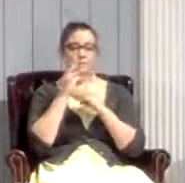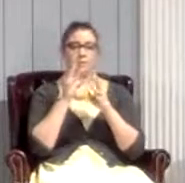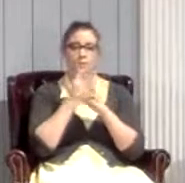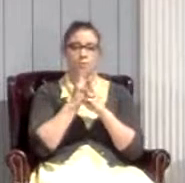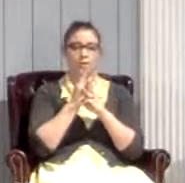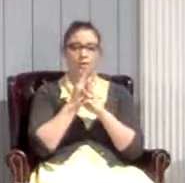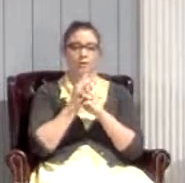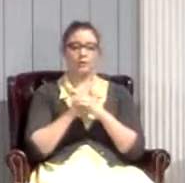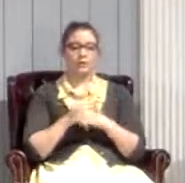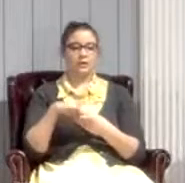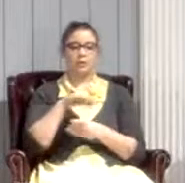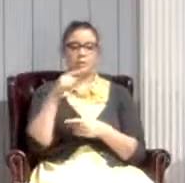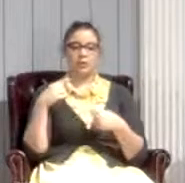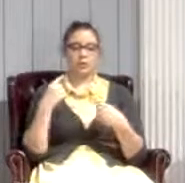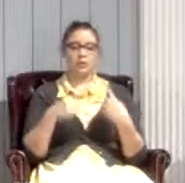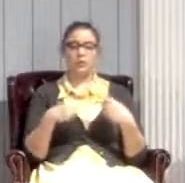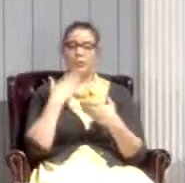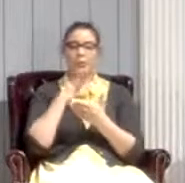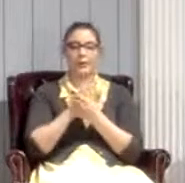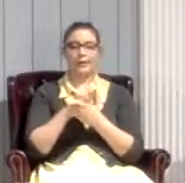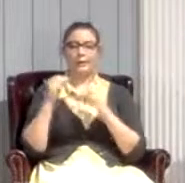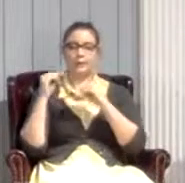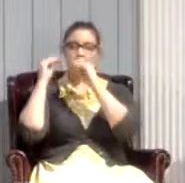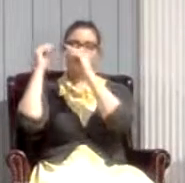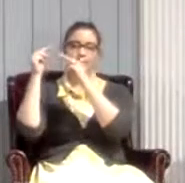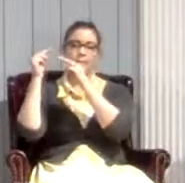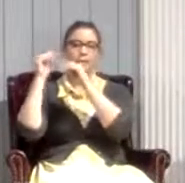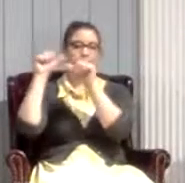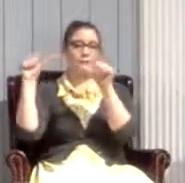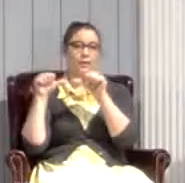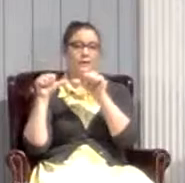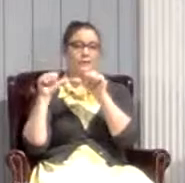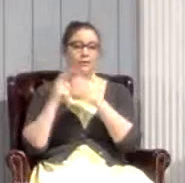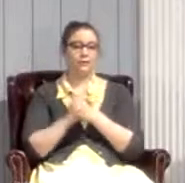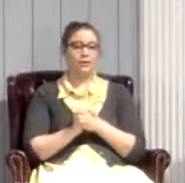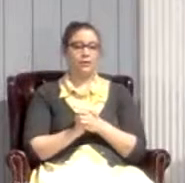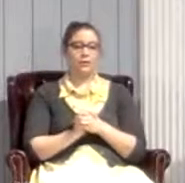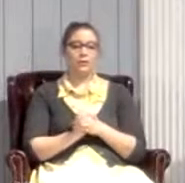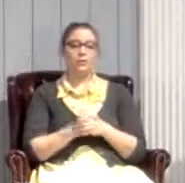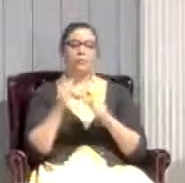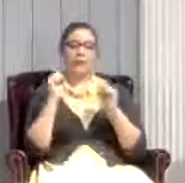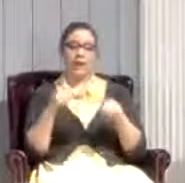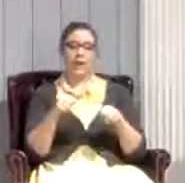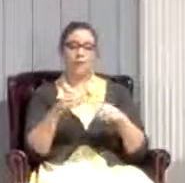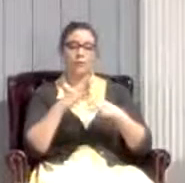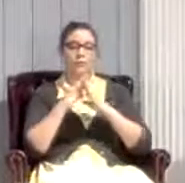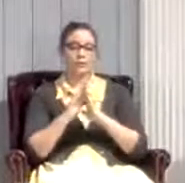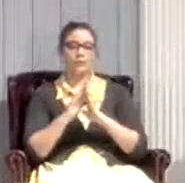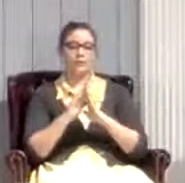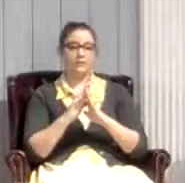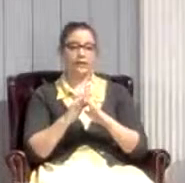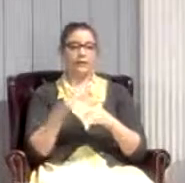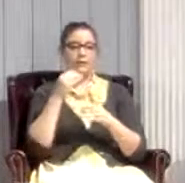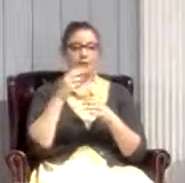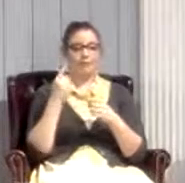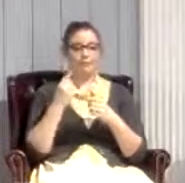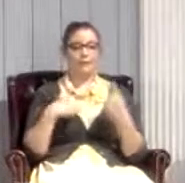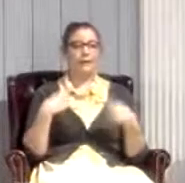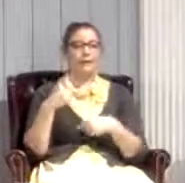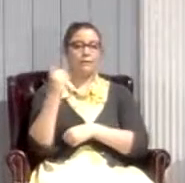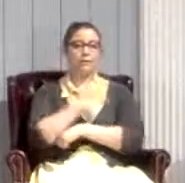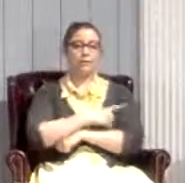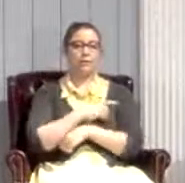places. Wherefore, take unto you the whole armor of God that you may be able to withstand in the evil day, and having done all to stand.